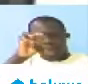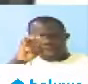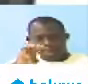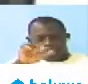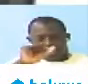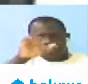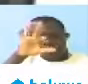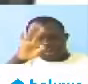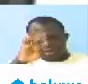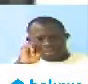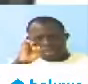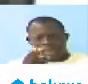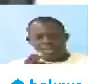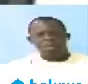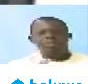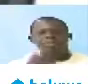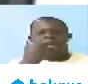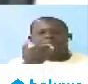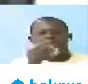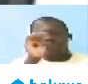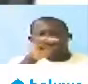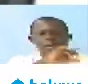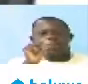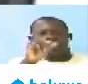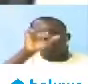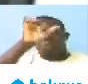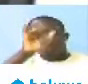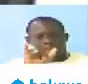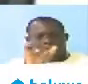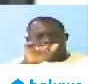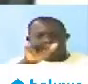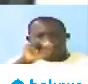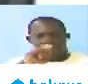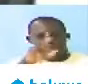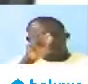Samate, but they called him as Youngs. Youngs, ha.